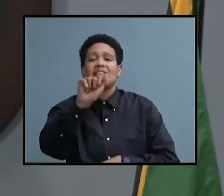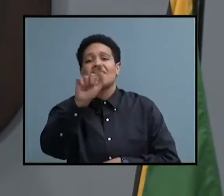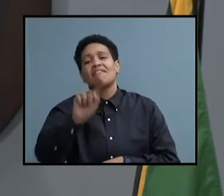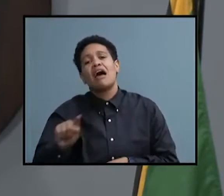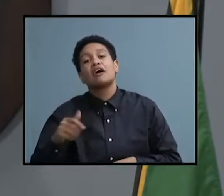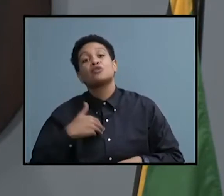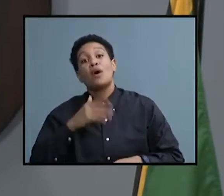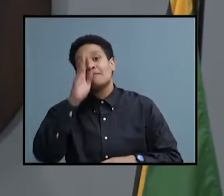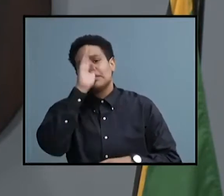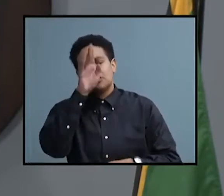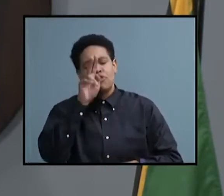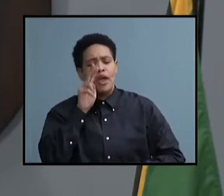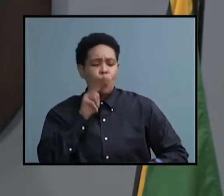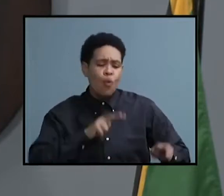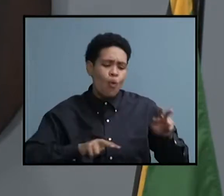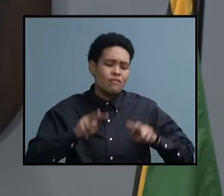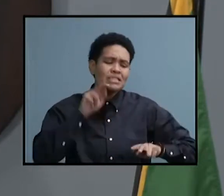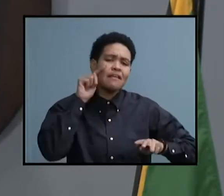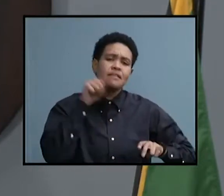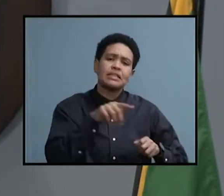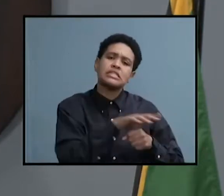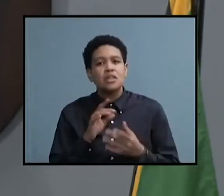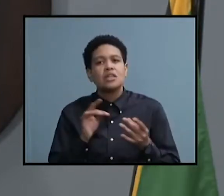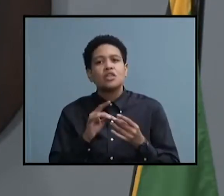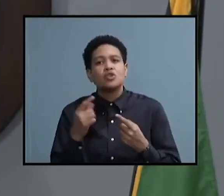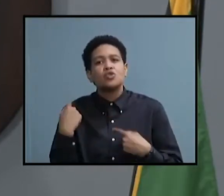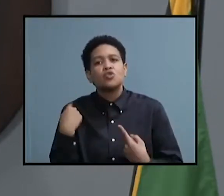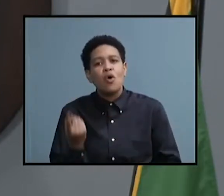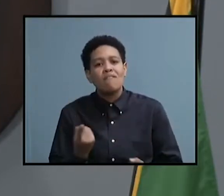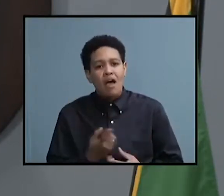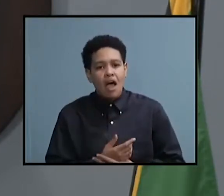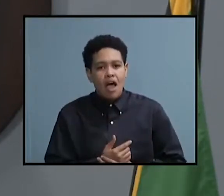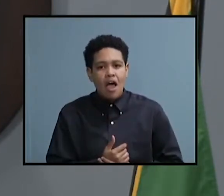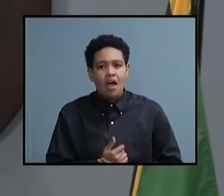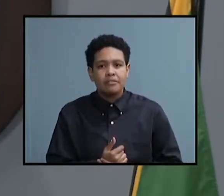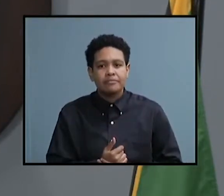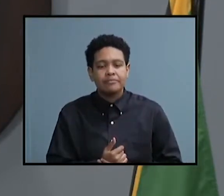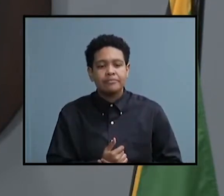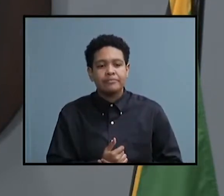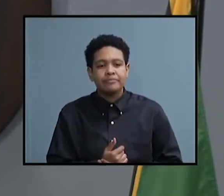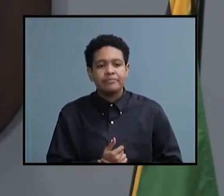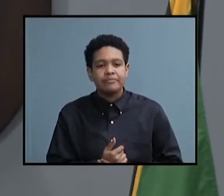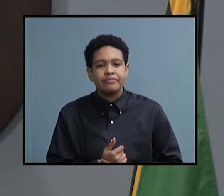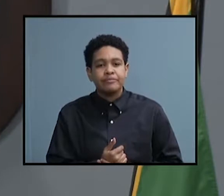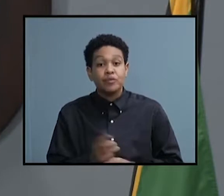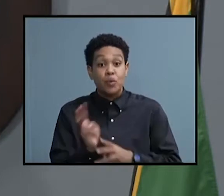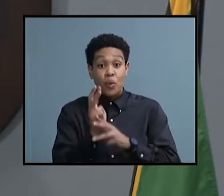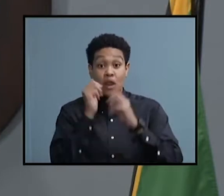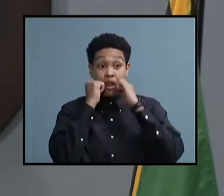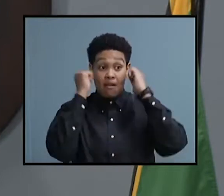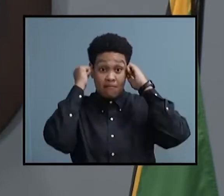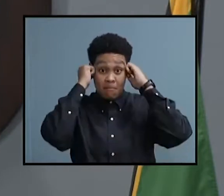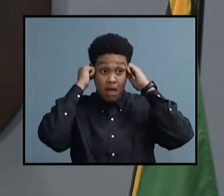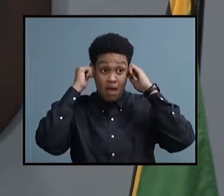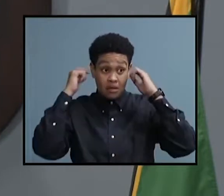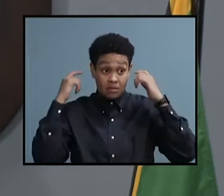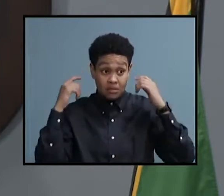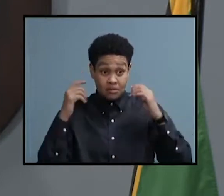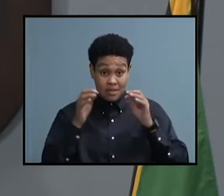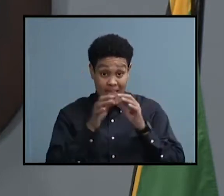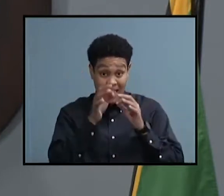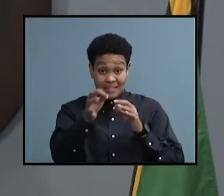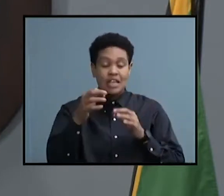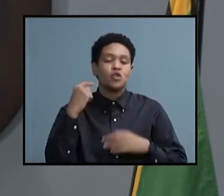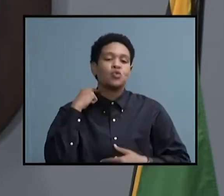have direct oversight for this area. The wearing of masks, this will be extended to June 30th,